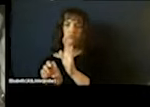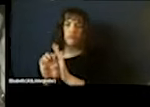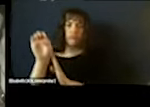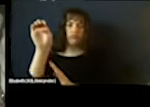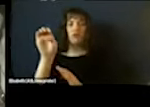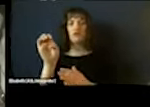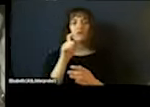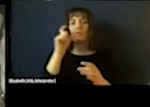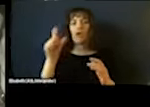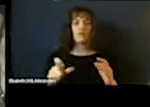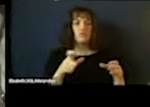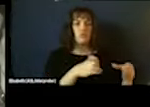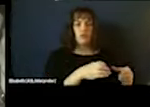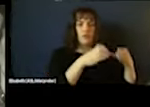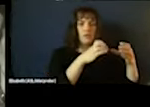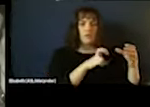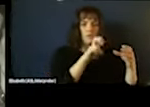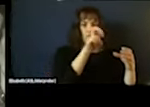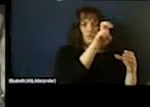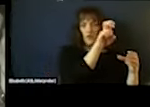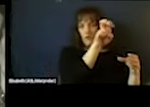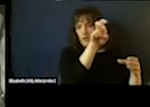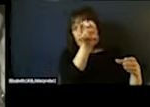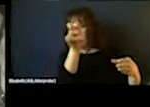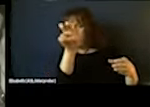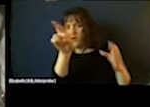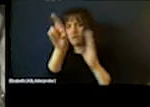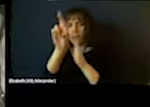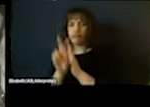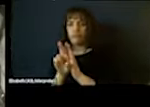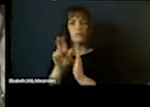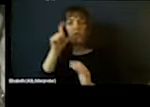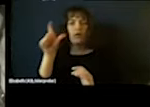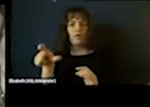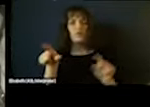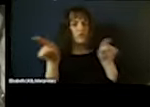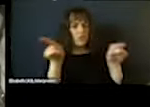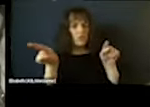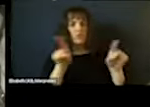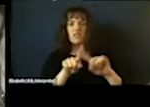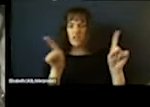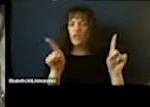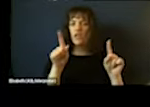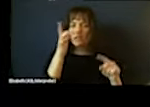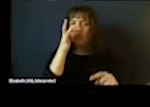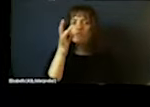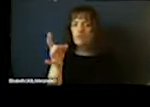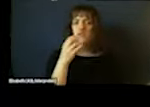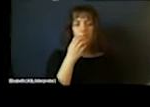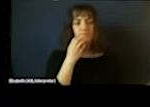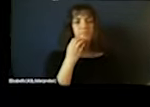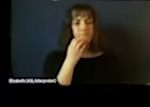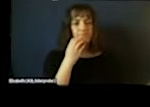a hallway until go to the capsule. So that is also quite interesting point of view of mine. And as you